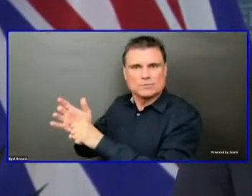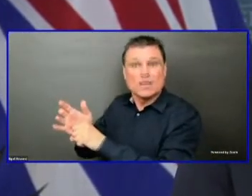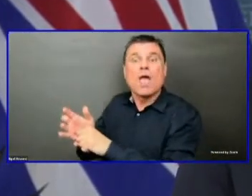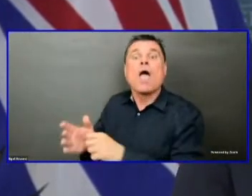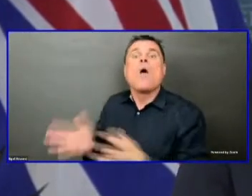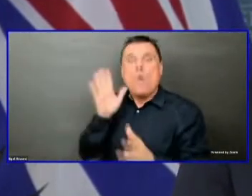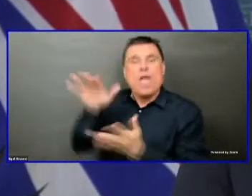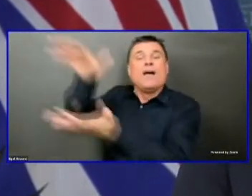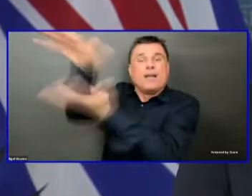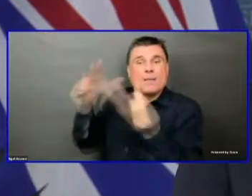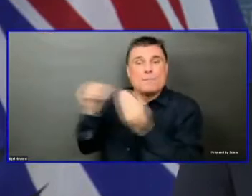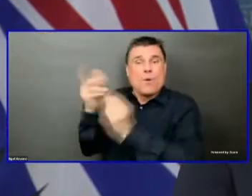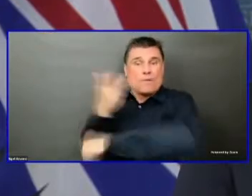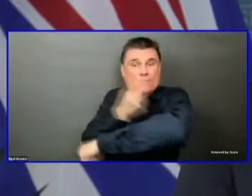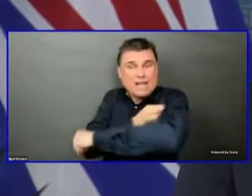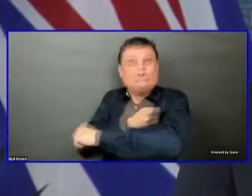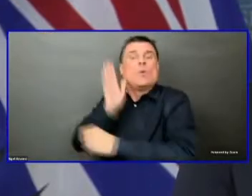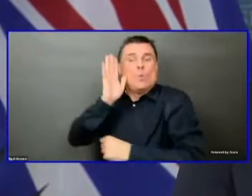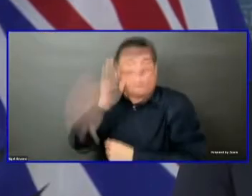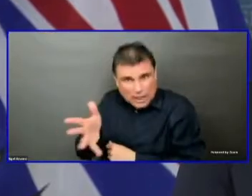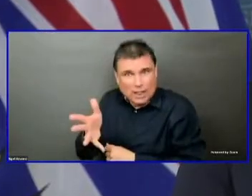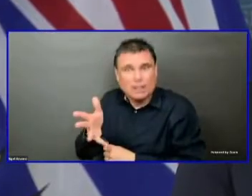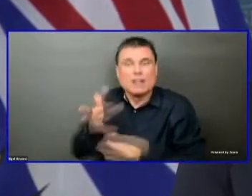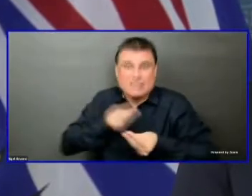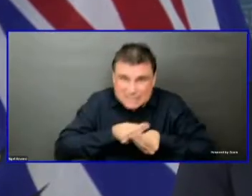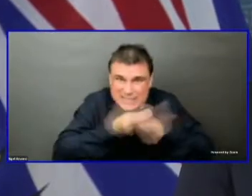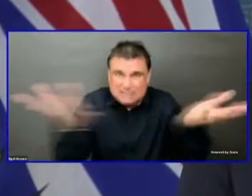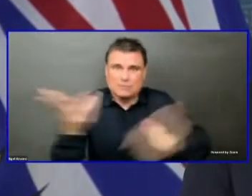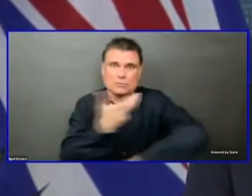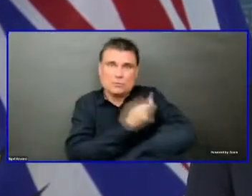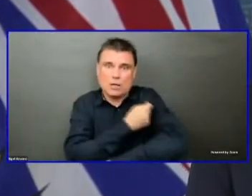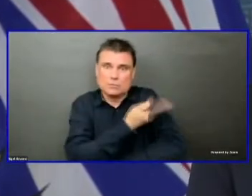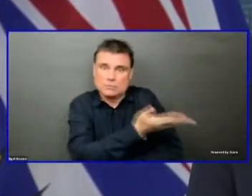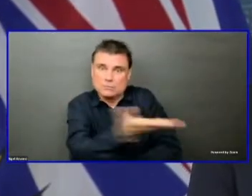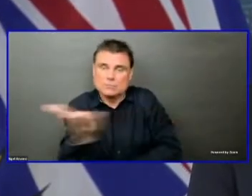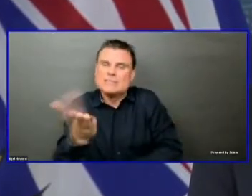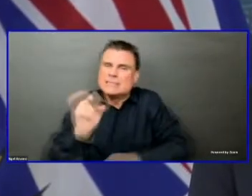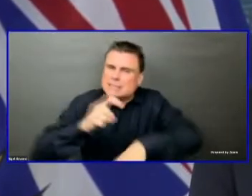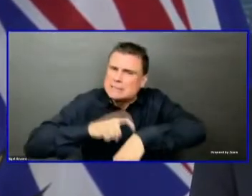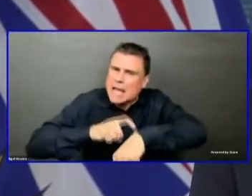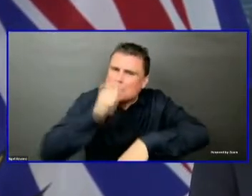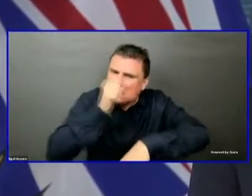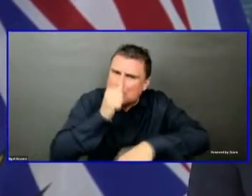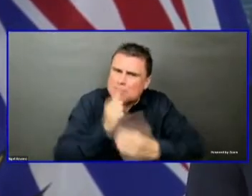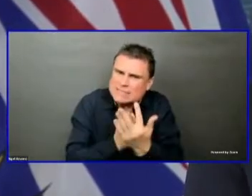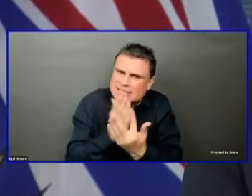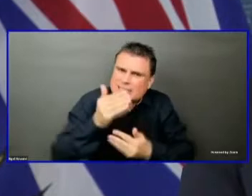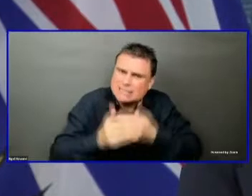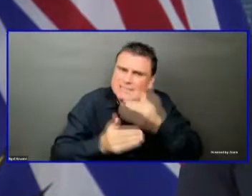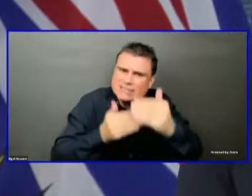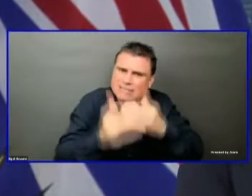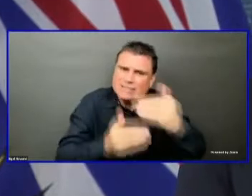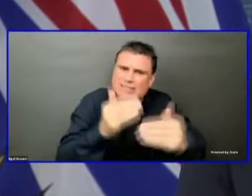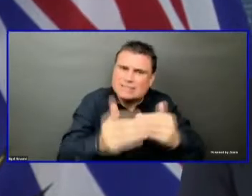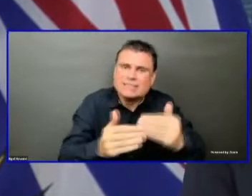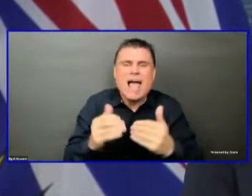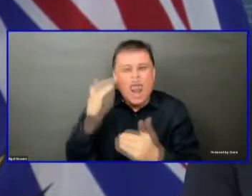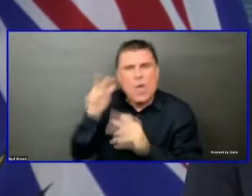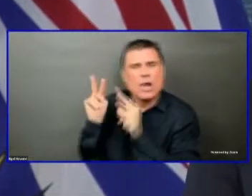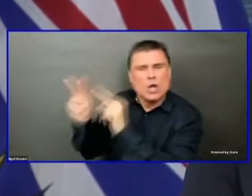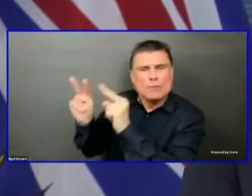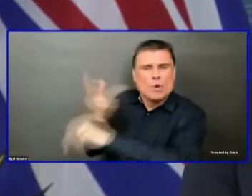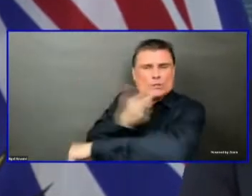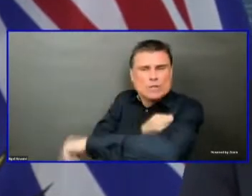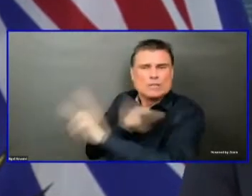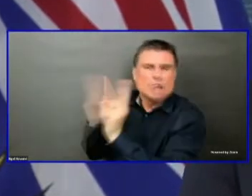know what we must do to make our plan work. As we await vaccines and our turn for our shot, our efforts to stop the spread have